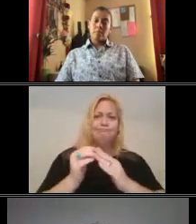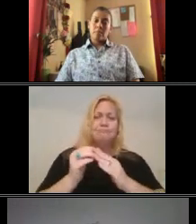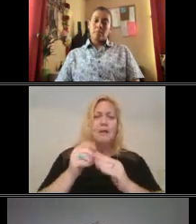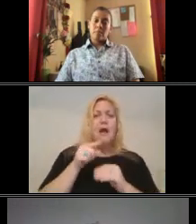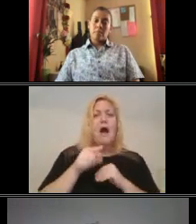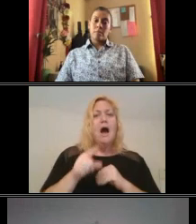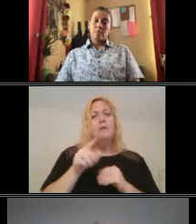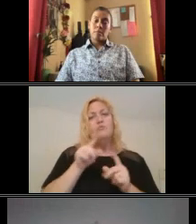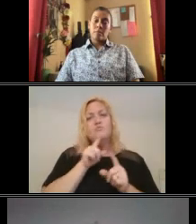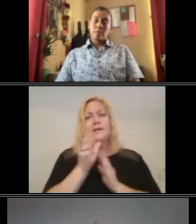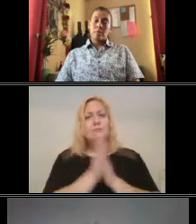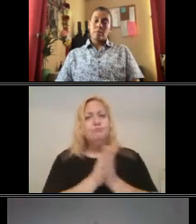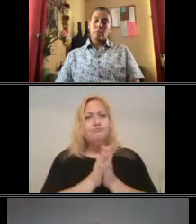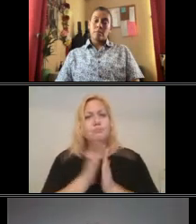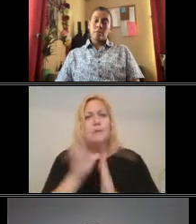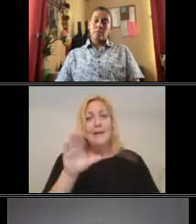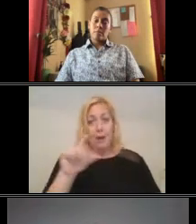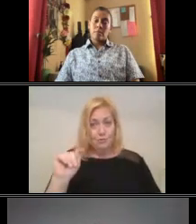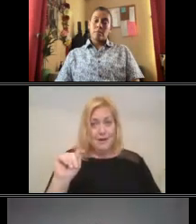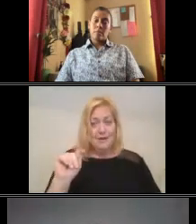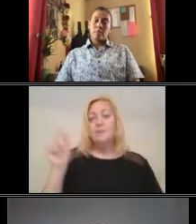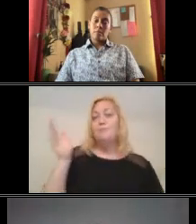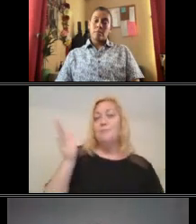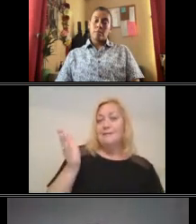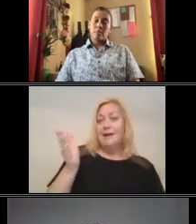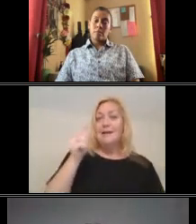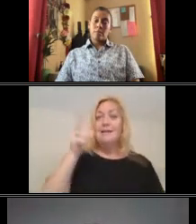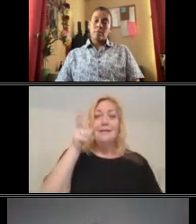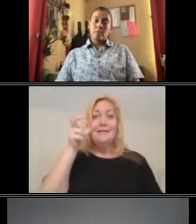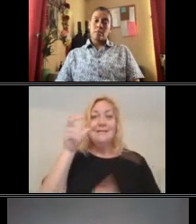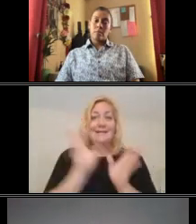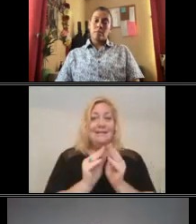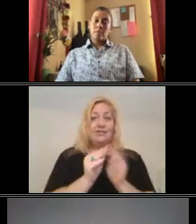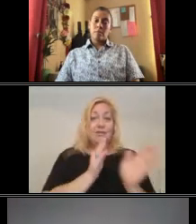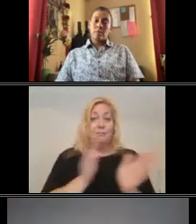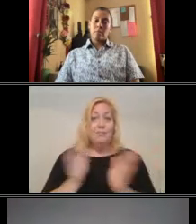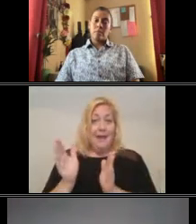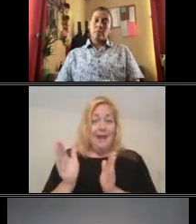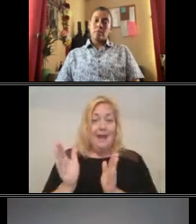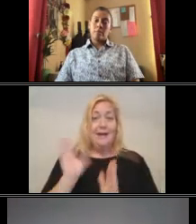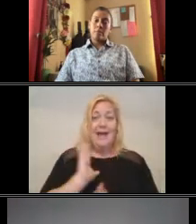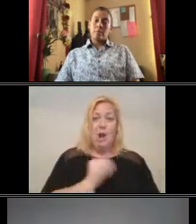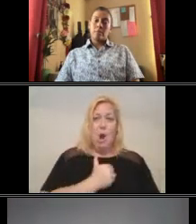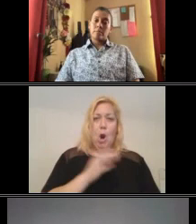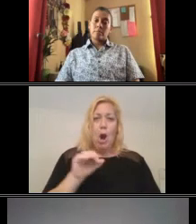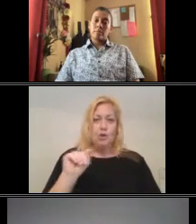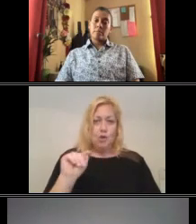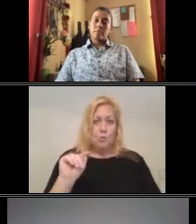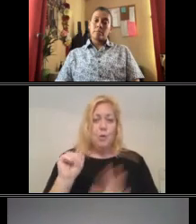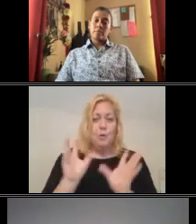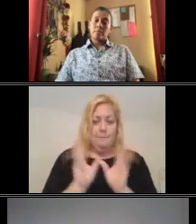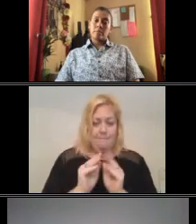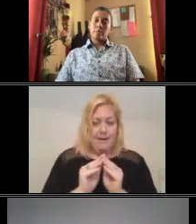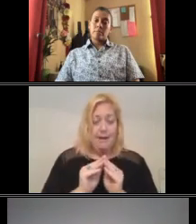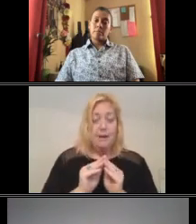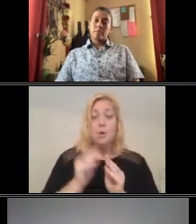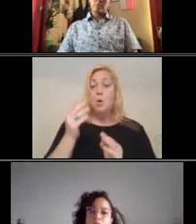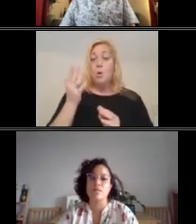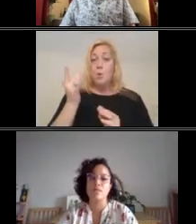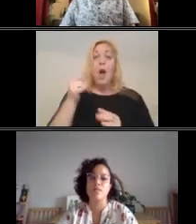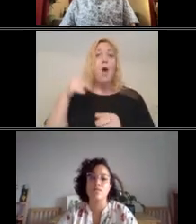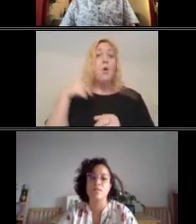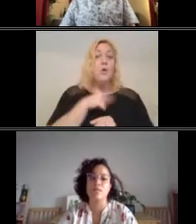also to Caltrans presenting the listening sessions plan at our October meeting, because we are